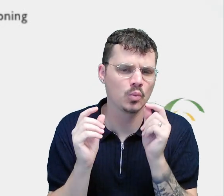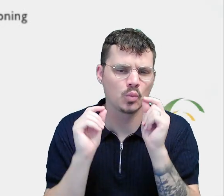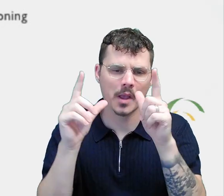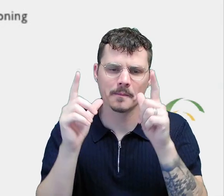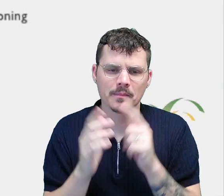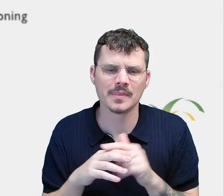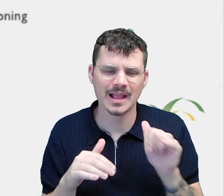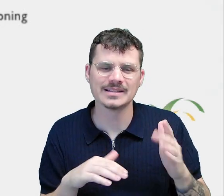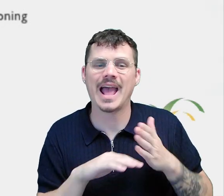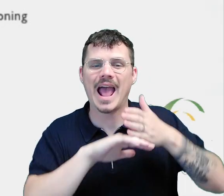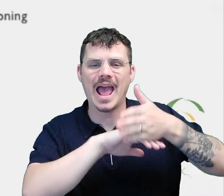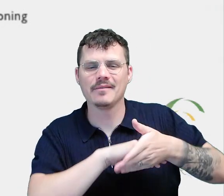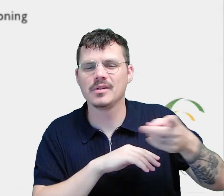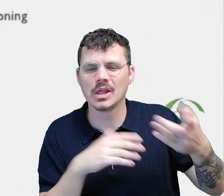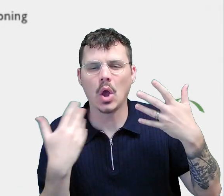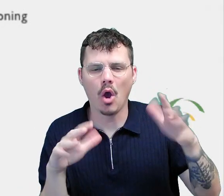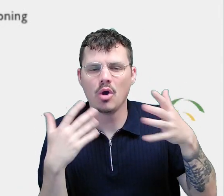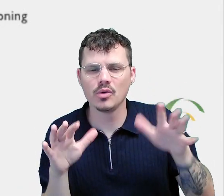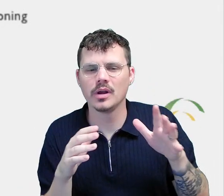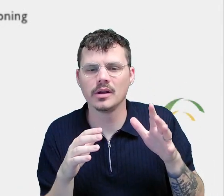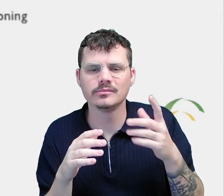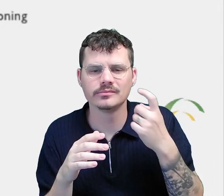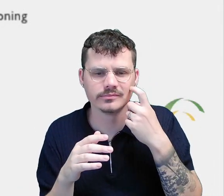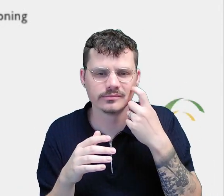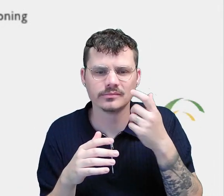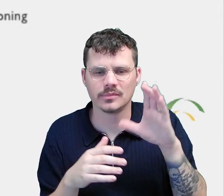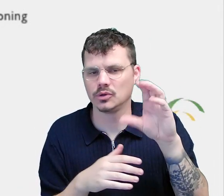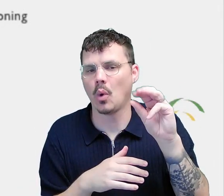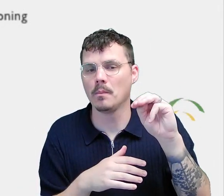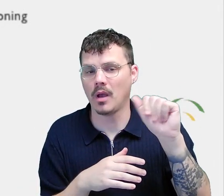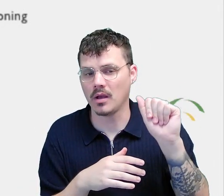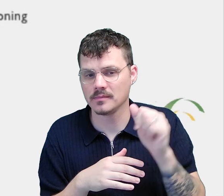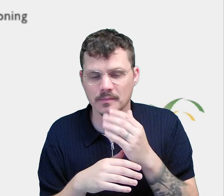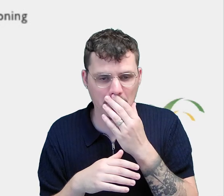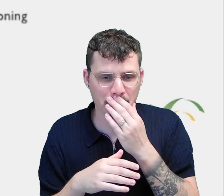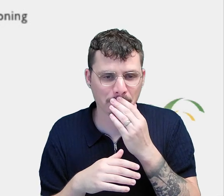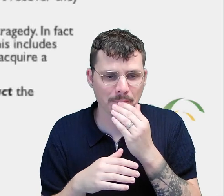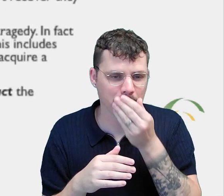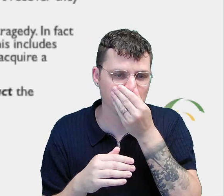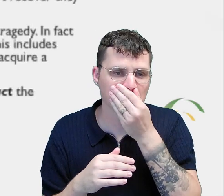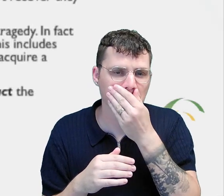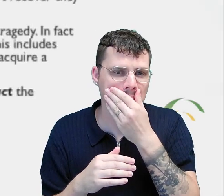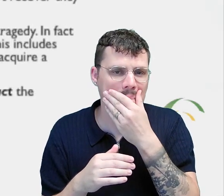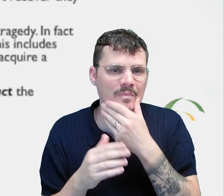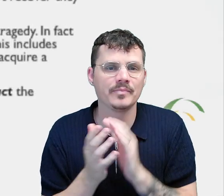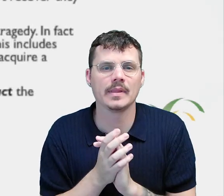That's after they may have had a therapeutic coma.